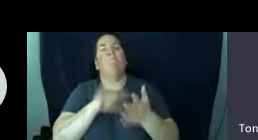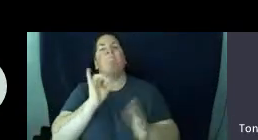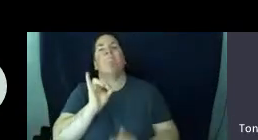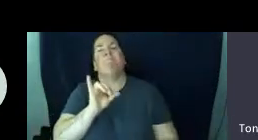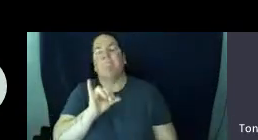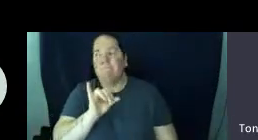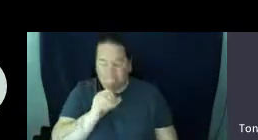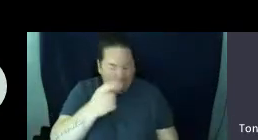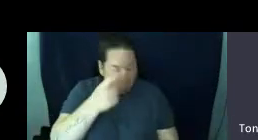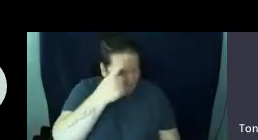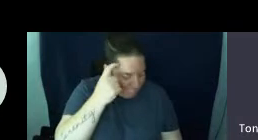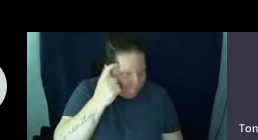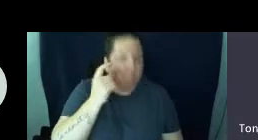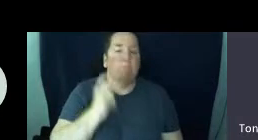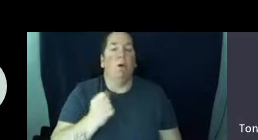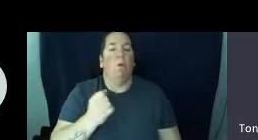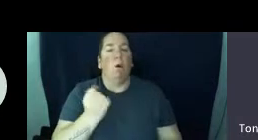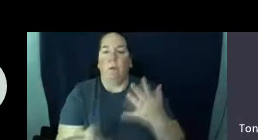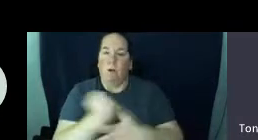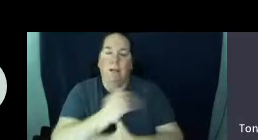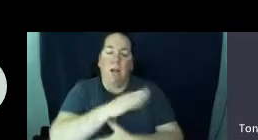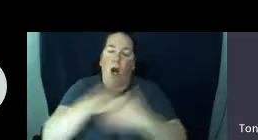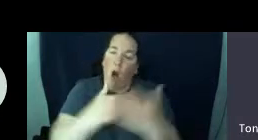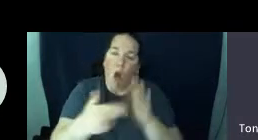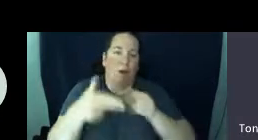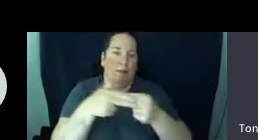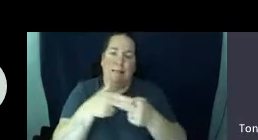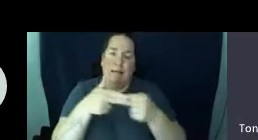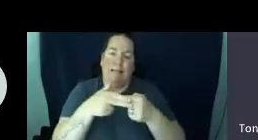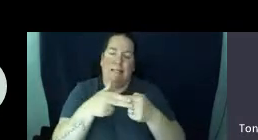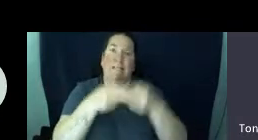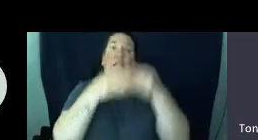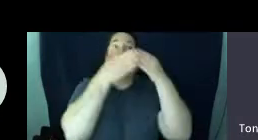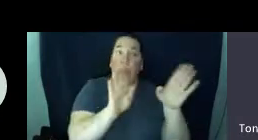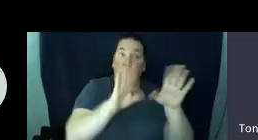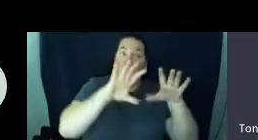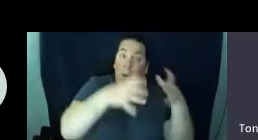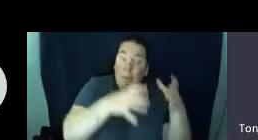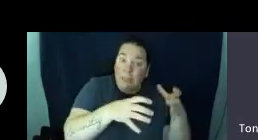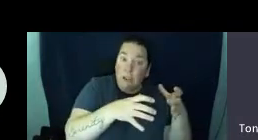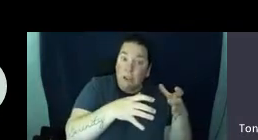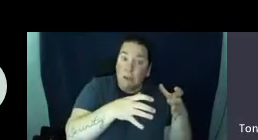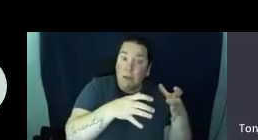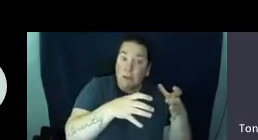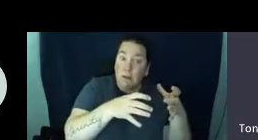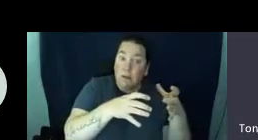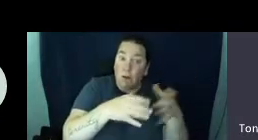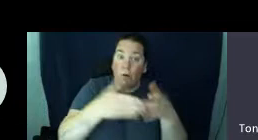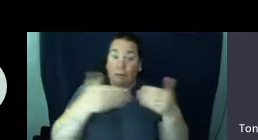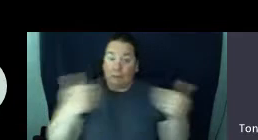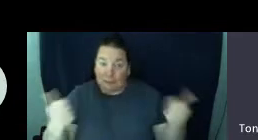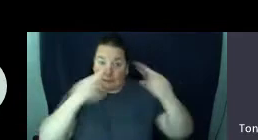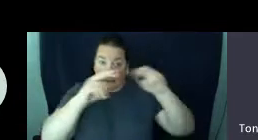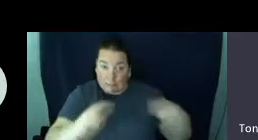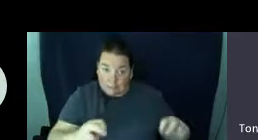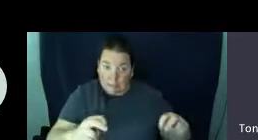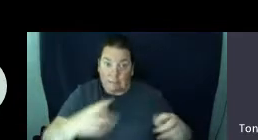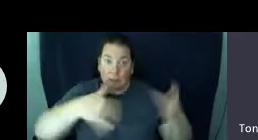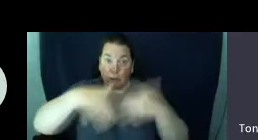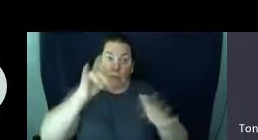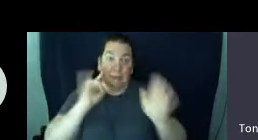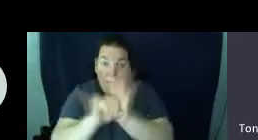that we are always prioritizing on every slide talking about the general population, whether this has been disaggregated and analyzed by social